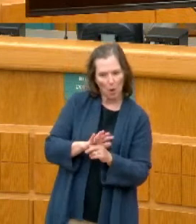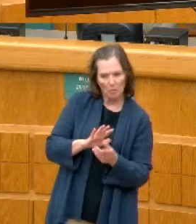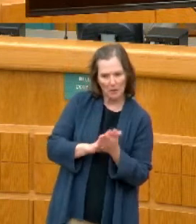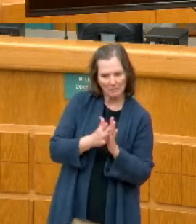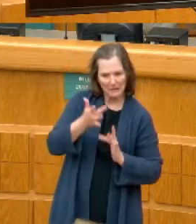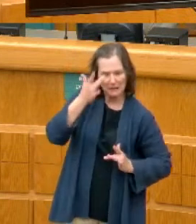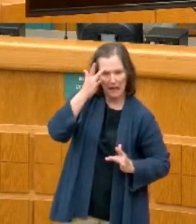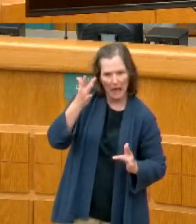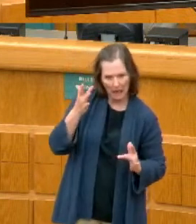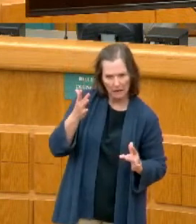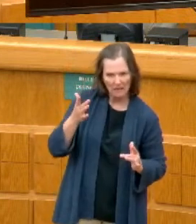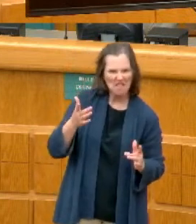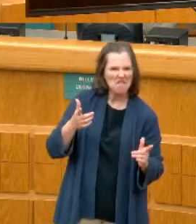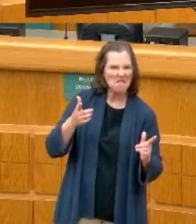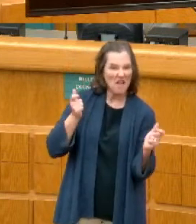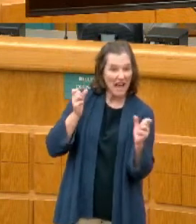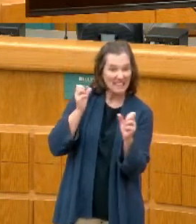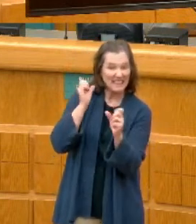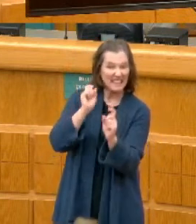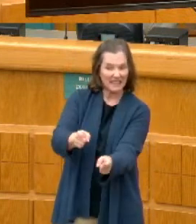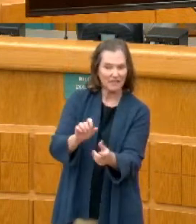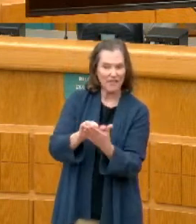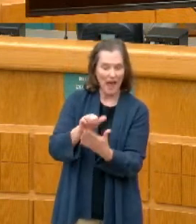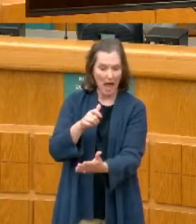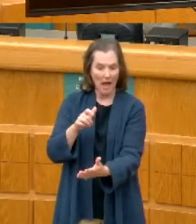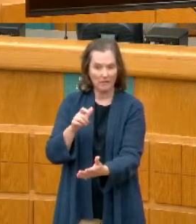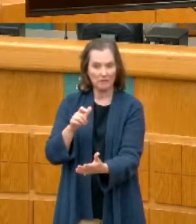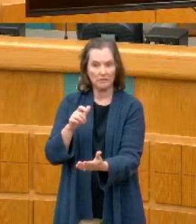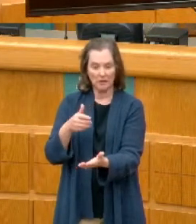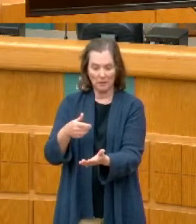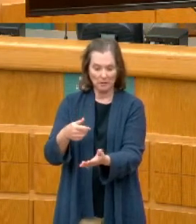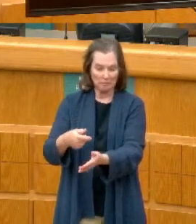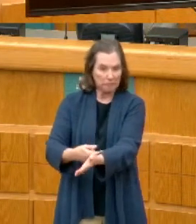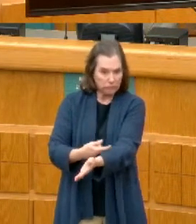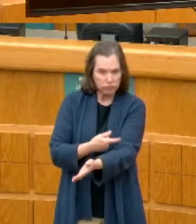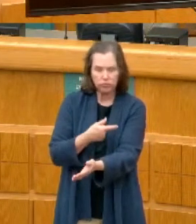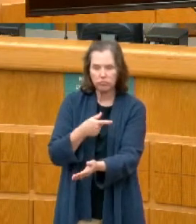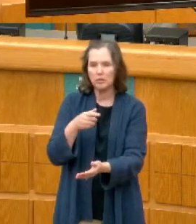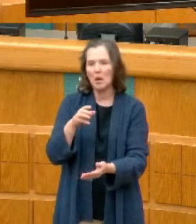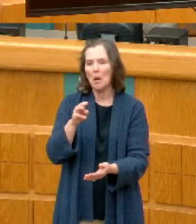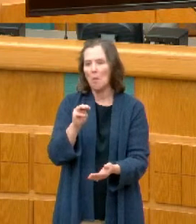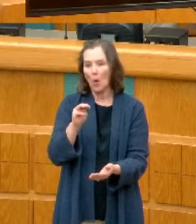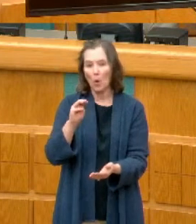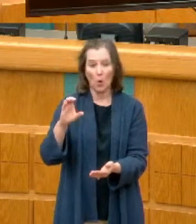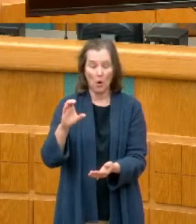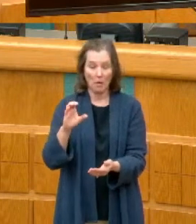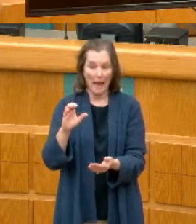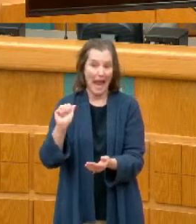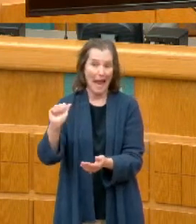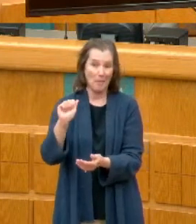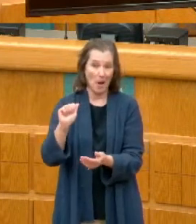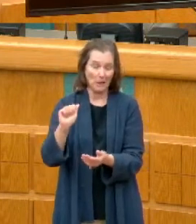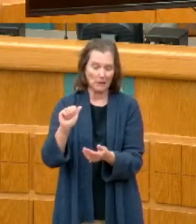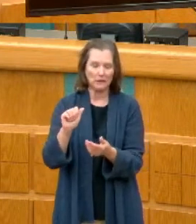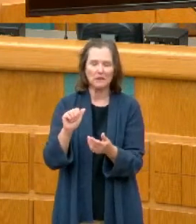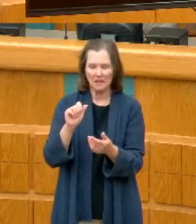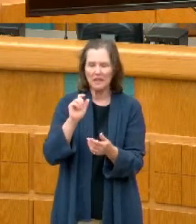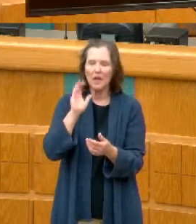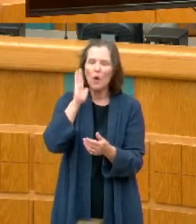we want to make certain, as we see these statistics rise, more cases, means more people will